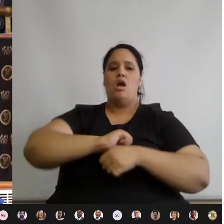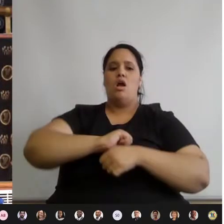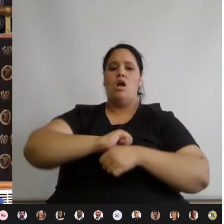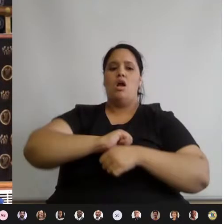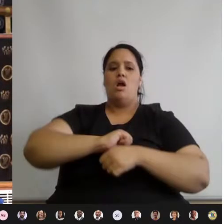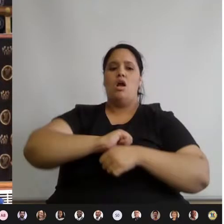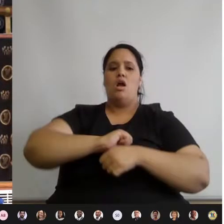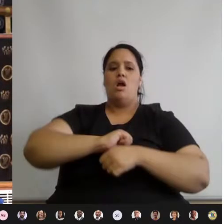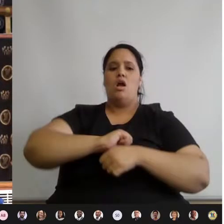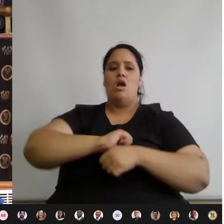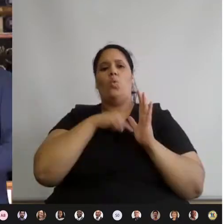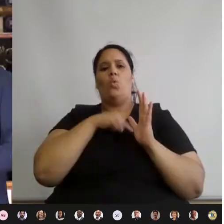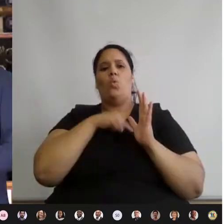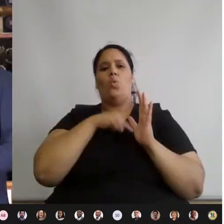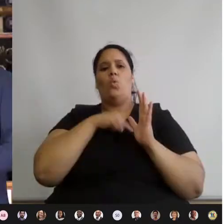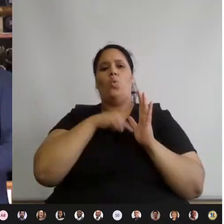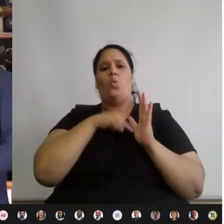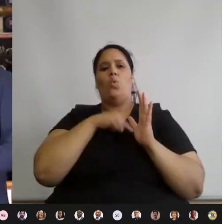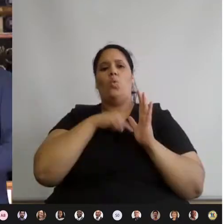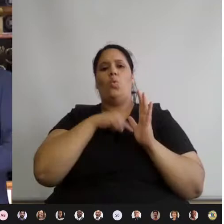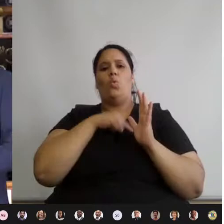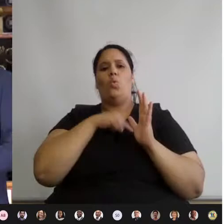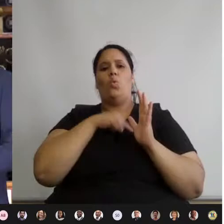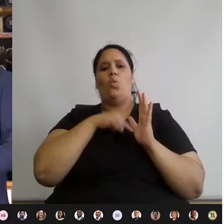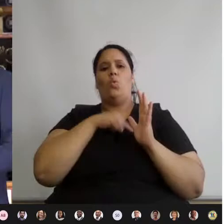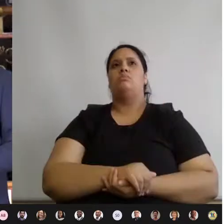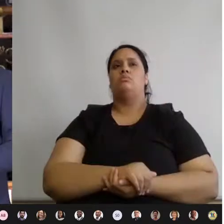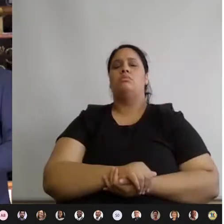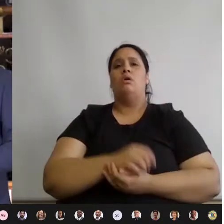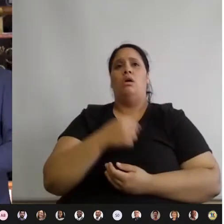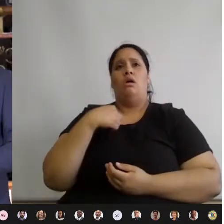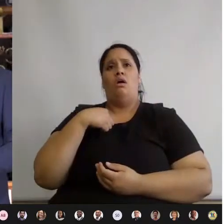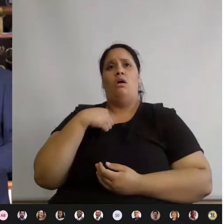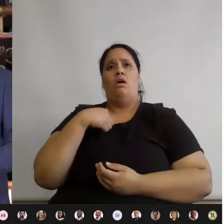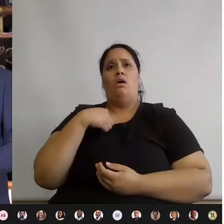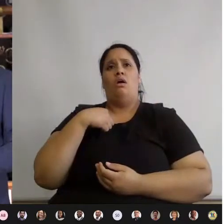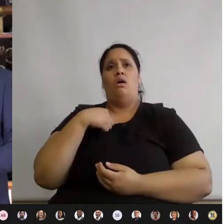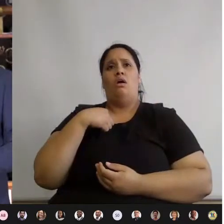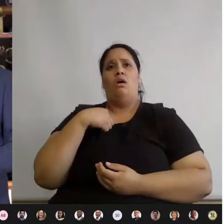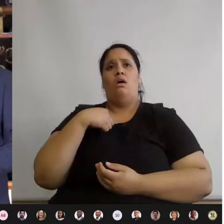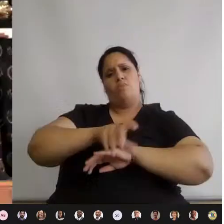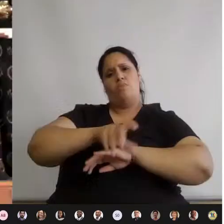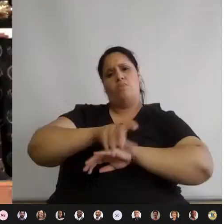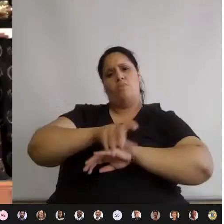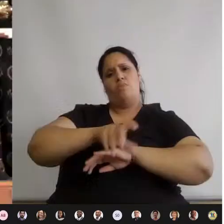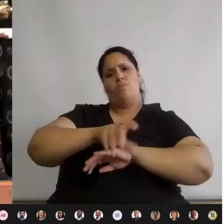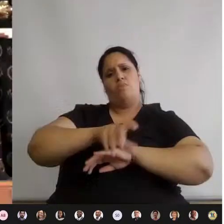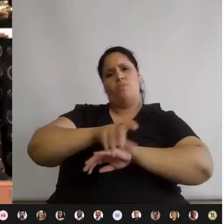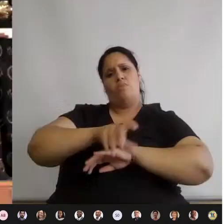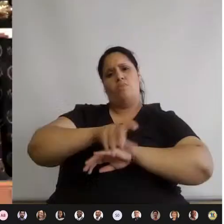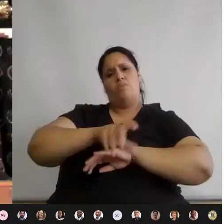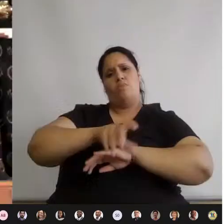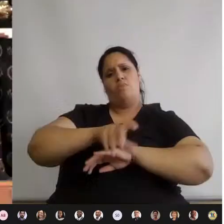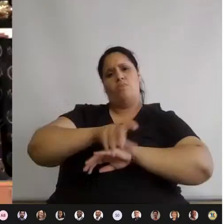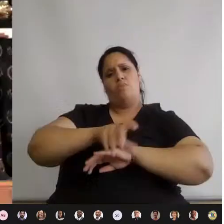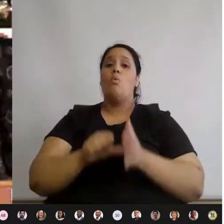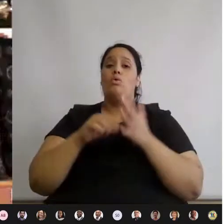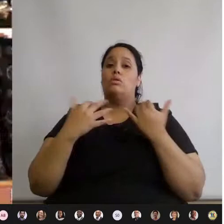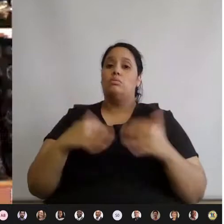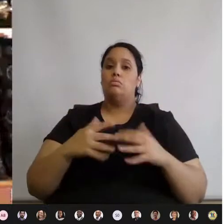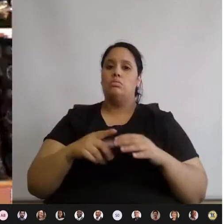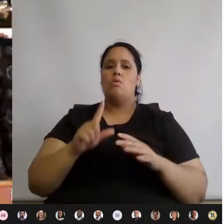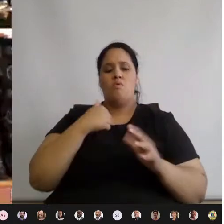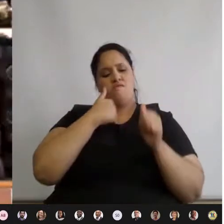regulations. You know, we do believe in this province that it must be data-led and evidence-led.